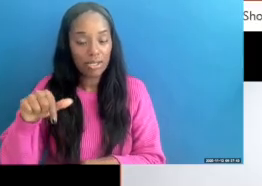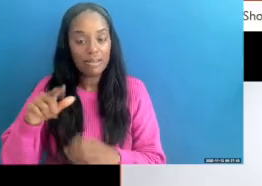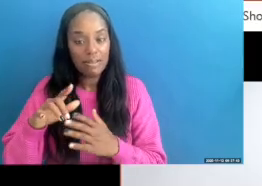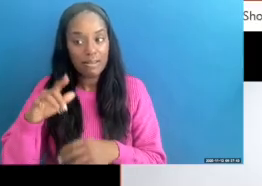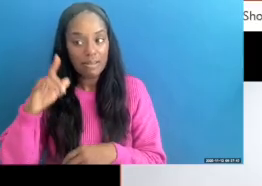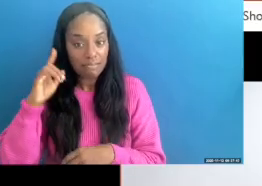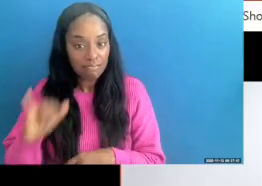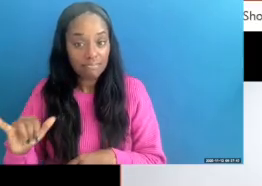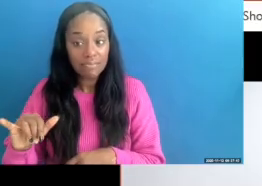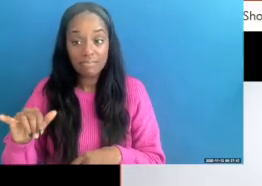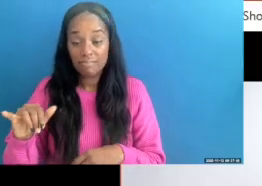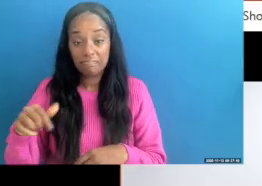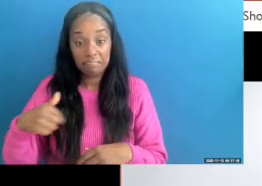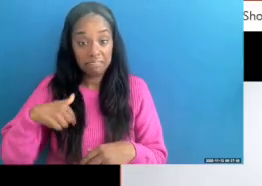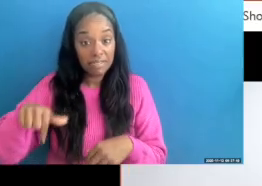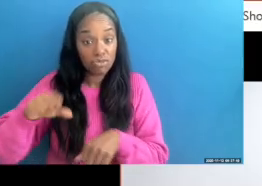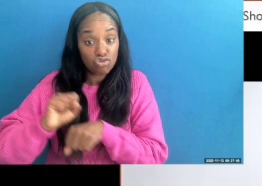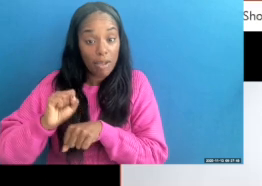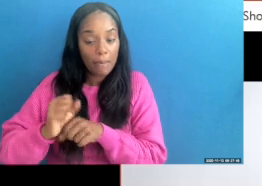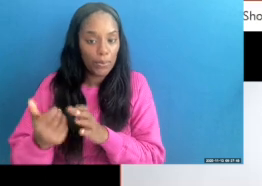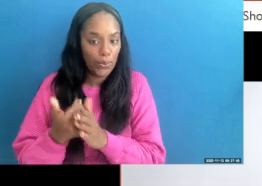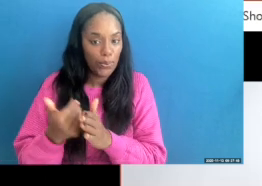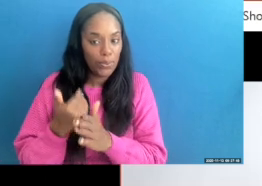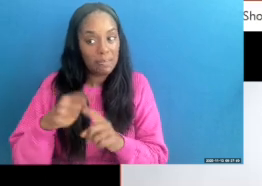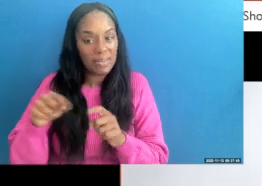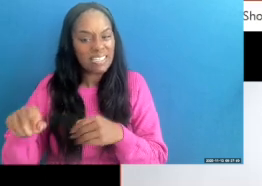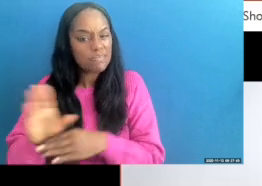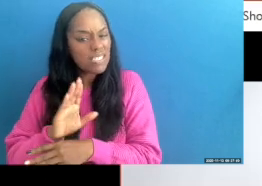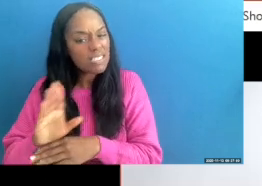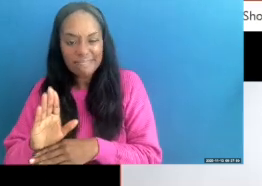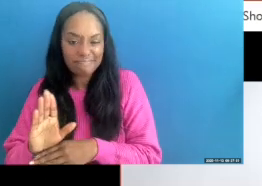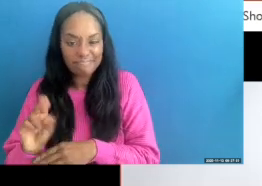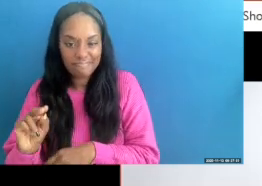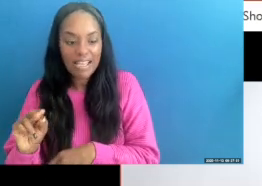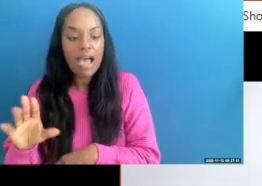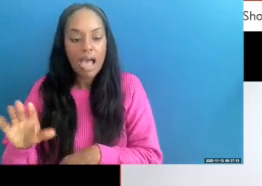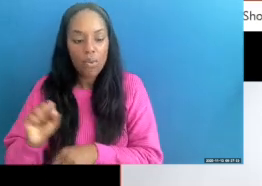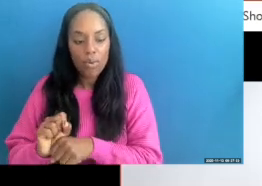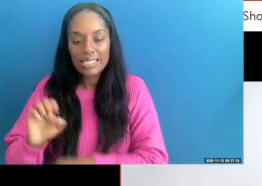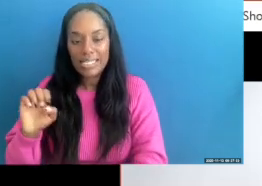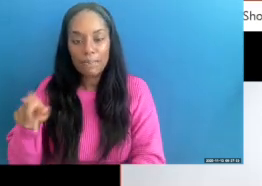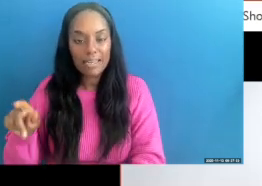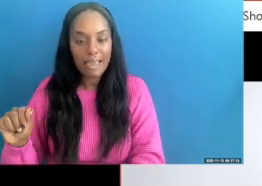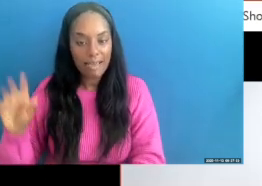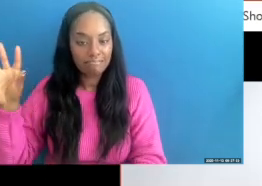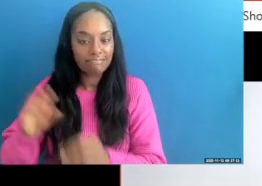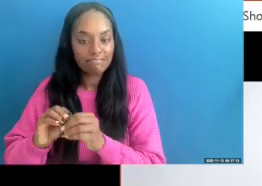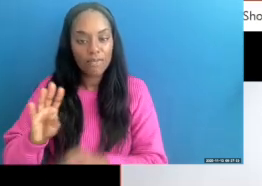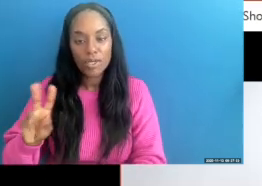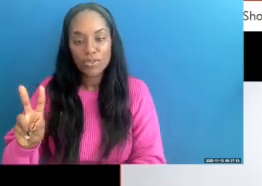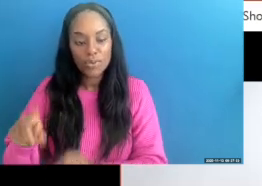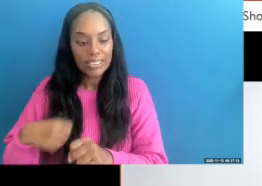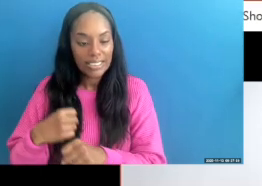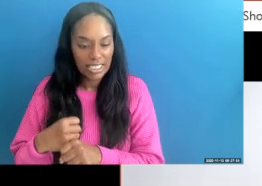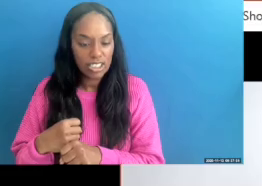I'm new to this job, but not new to this business. I worked at EPA for 42 years. Much of that time was spent in the mobile source